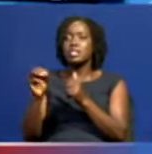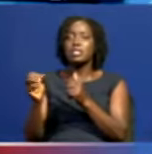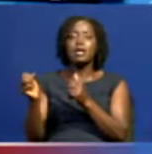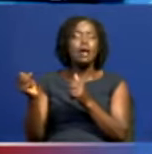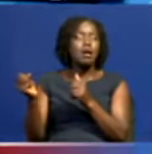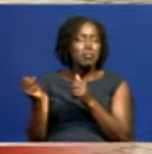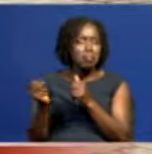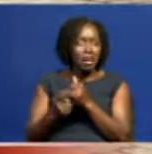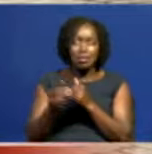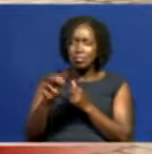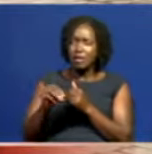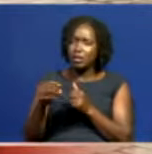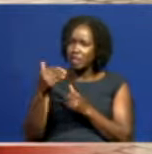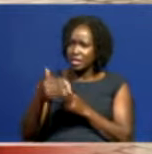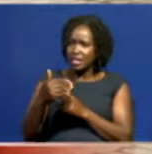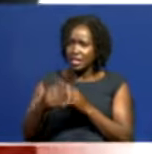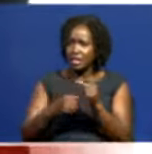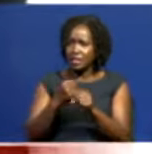mwaka.